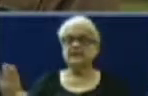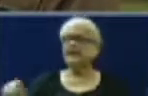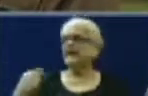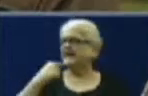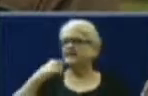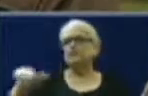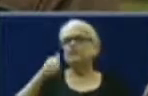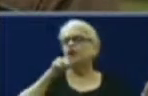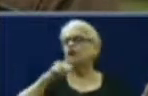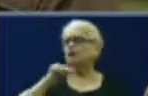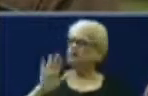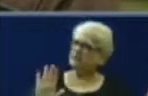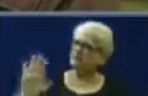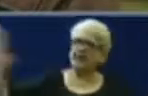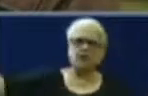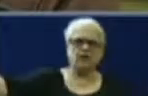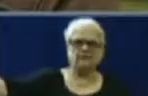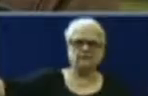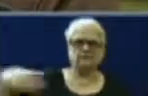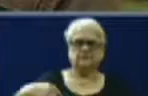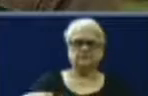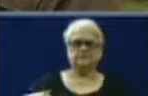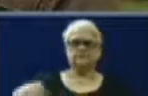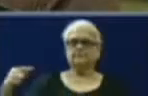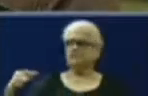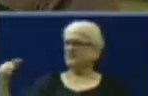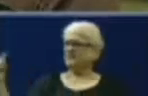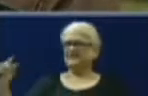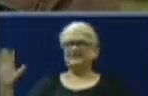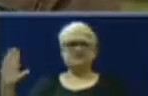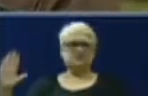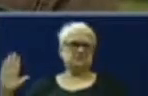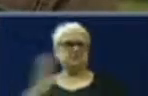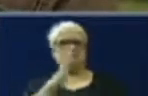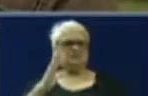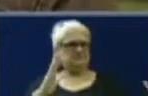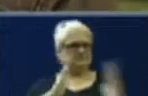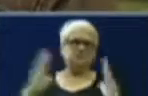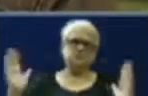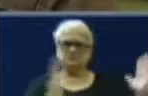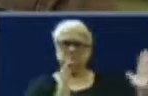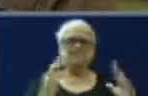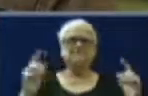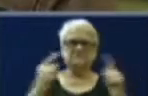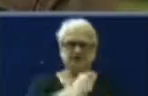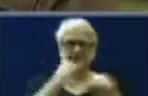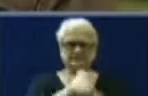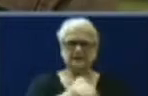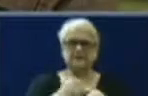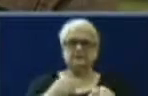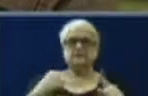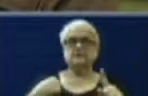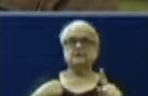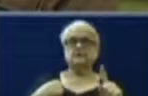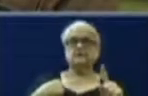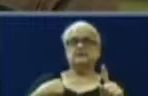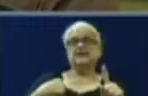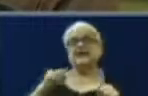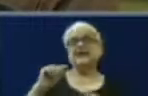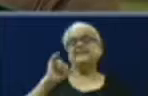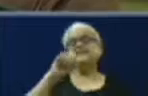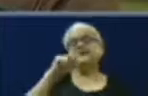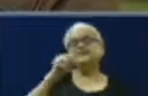away as she is pushing one of the girls into the other girl to get them to fight. Ultimately, the instigator